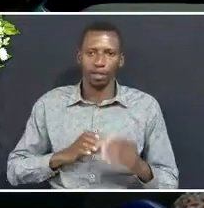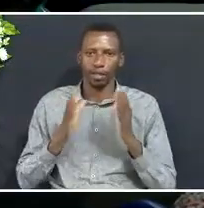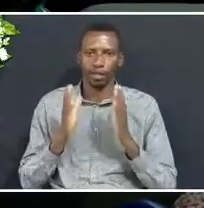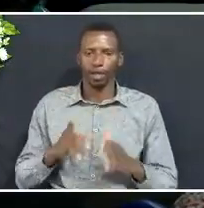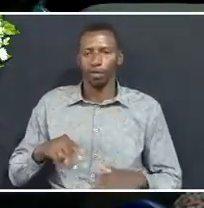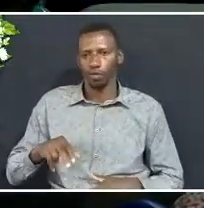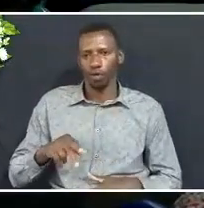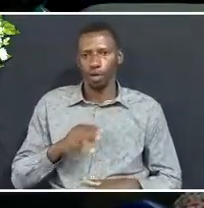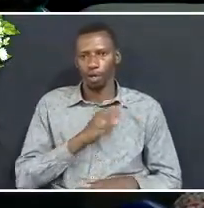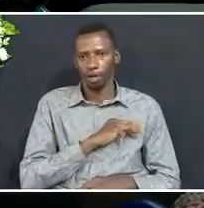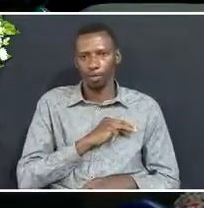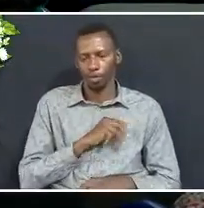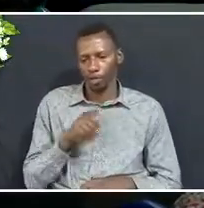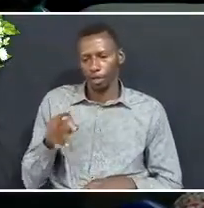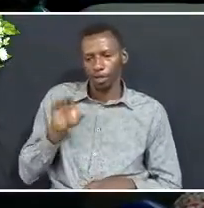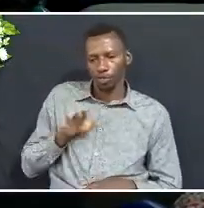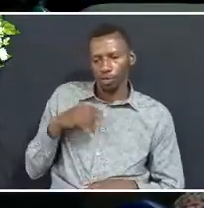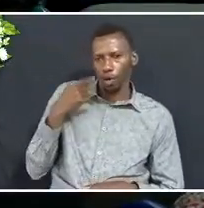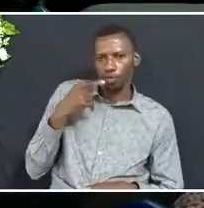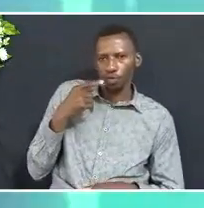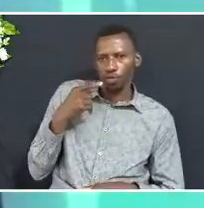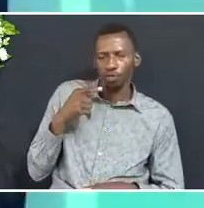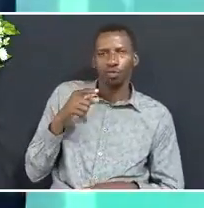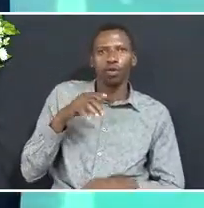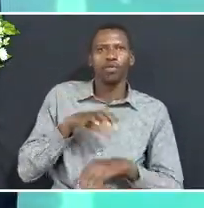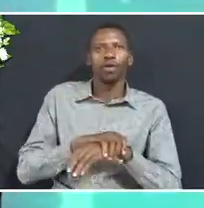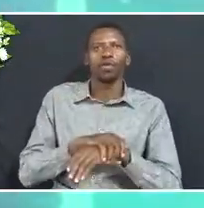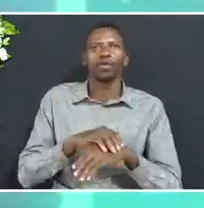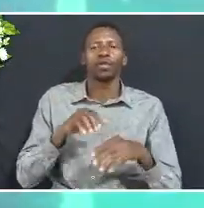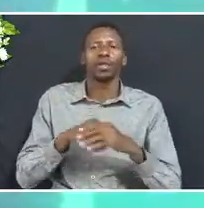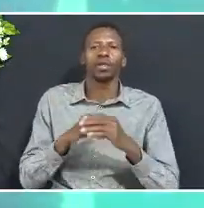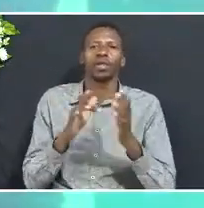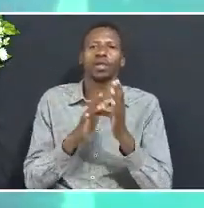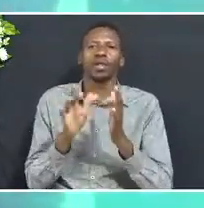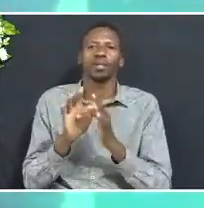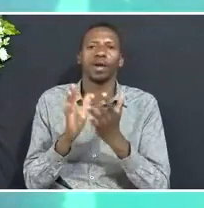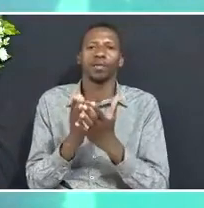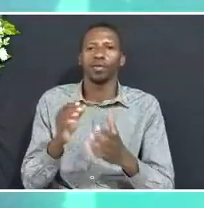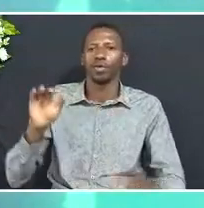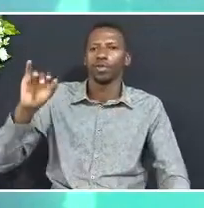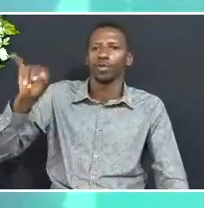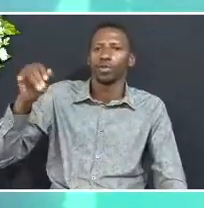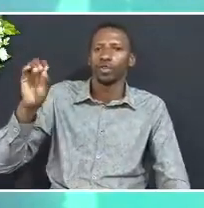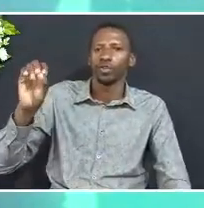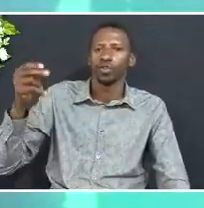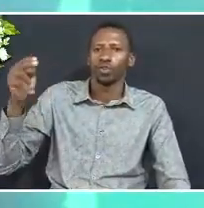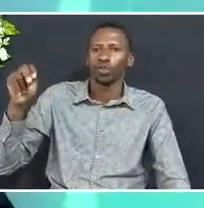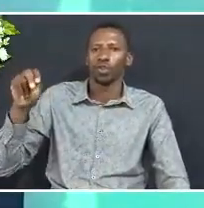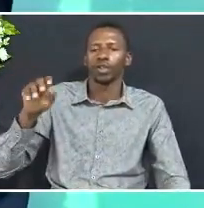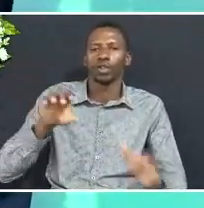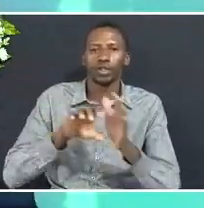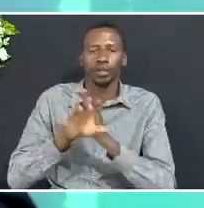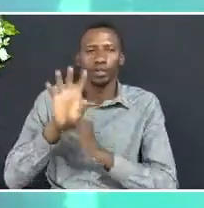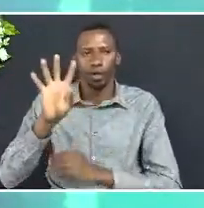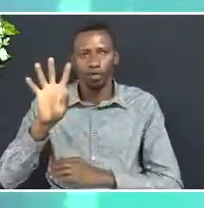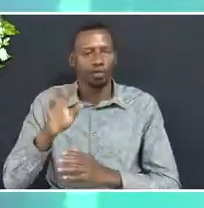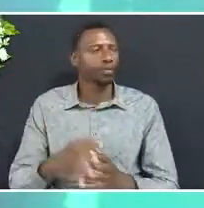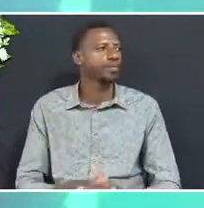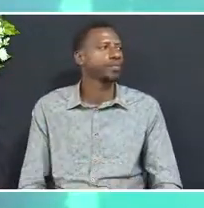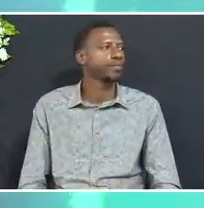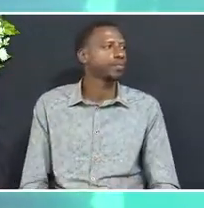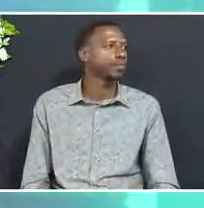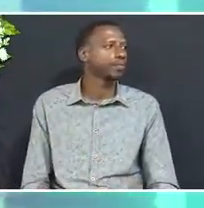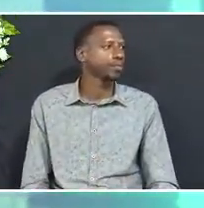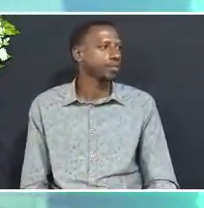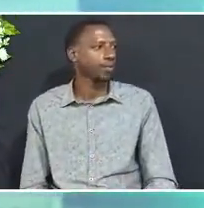woman is found in the book of John, chapter 4. I want us to meditate. We are not doing preaching today, but we